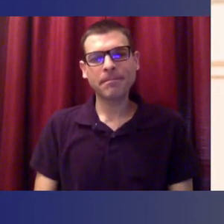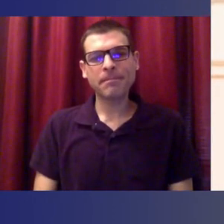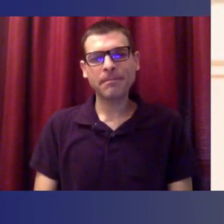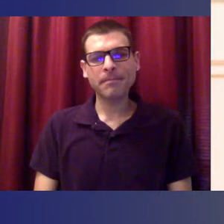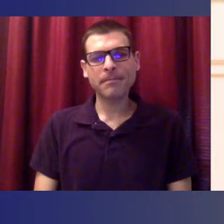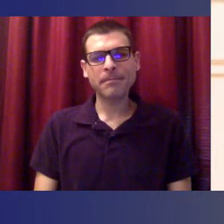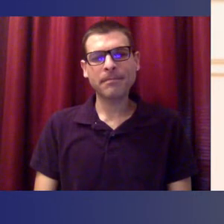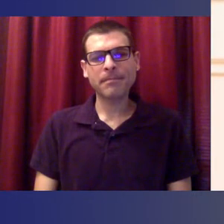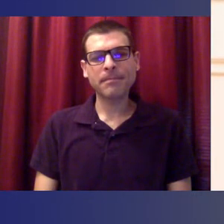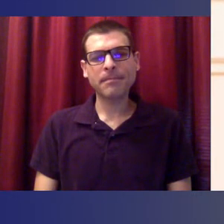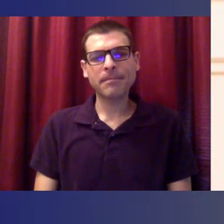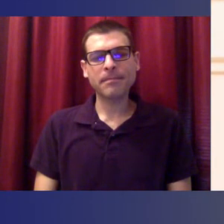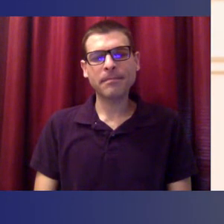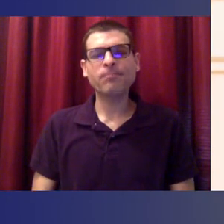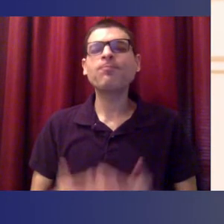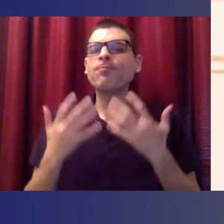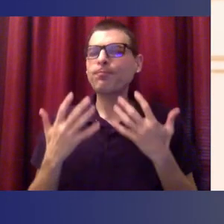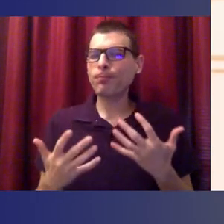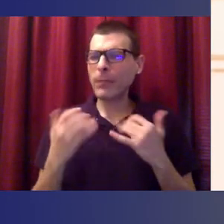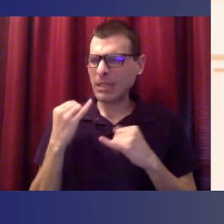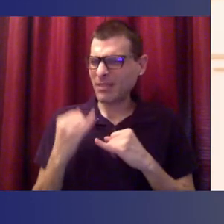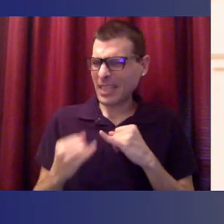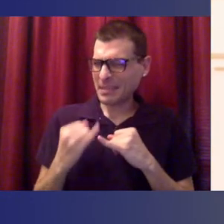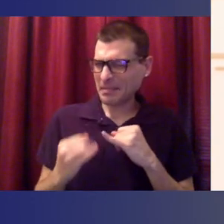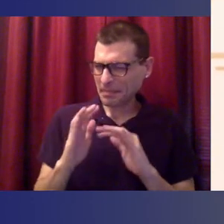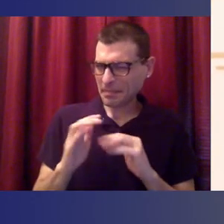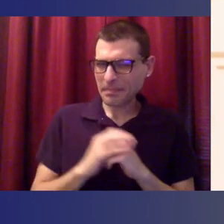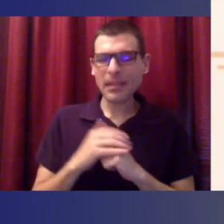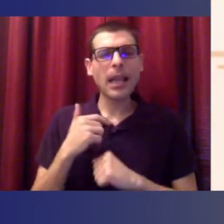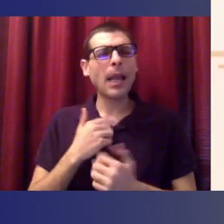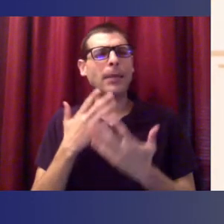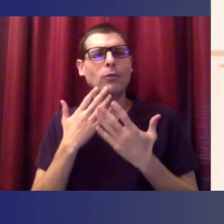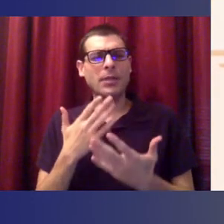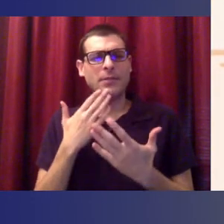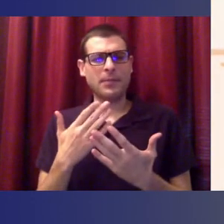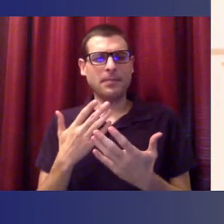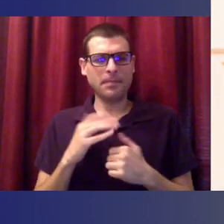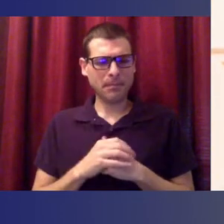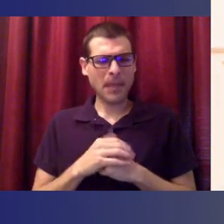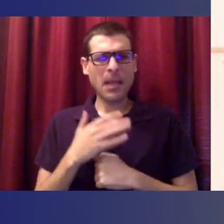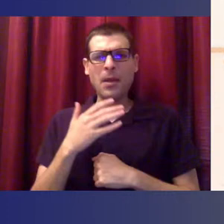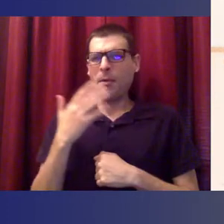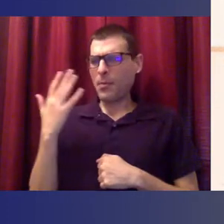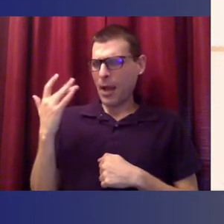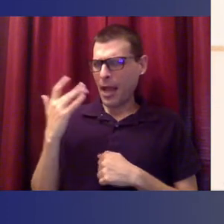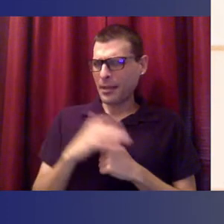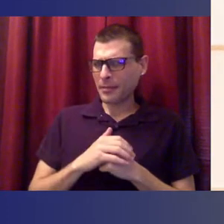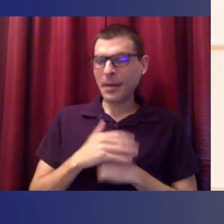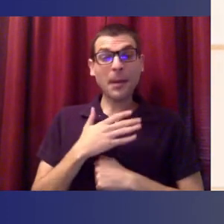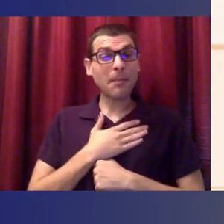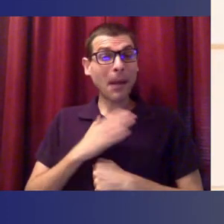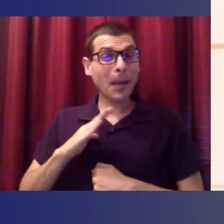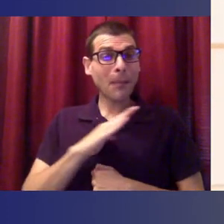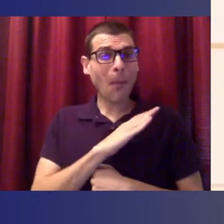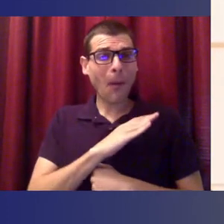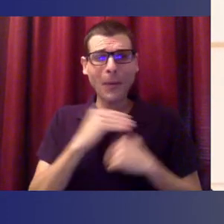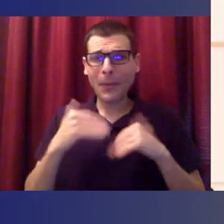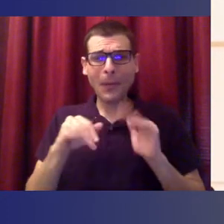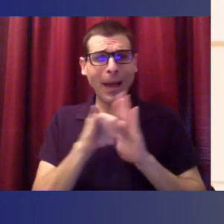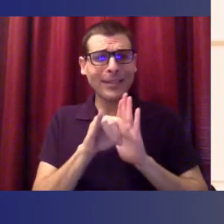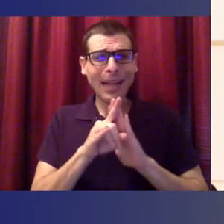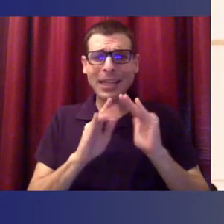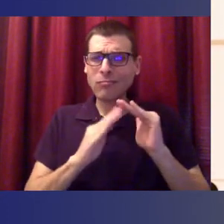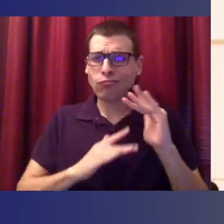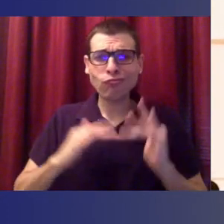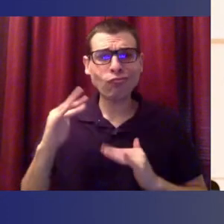Finally, one of the things I am the most grateful for is to lead a board that brings such a diversity of professional experience,